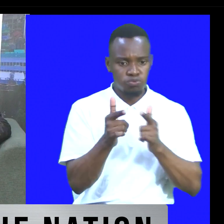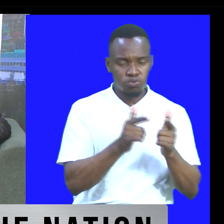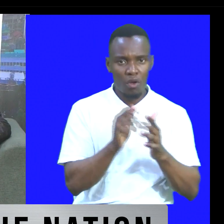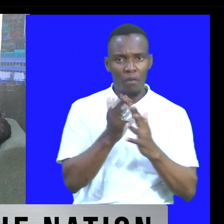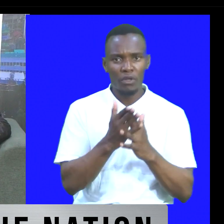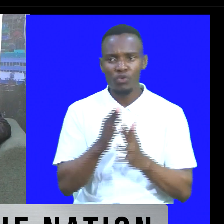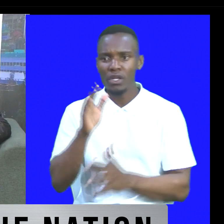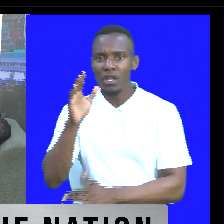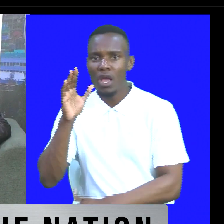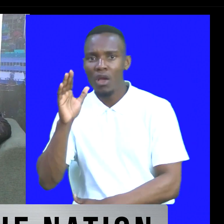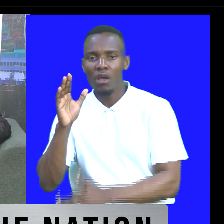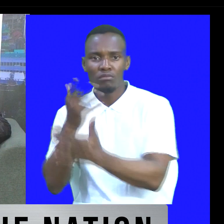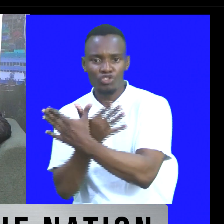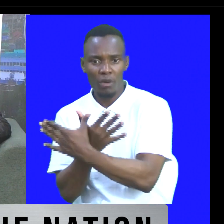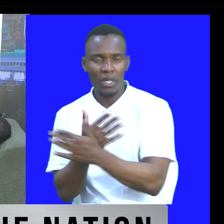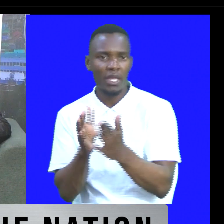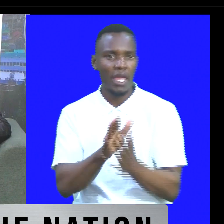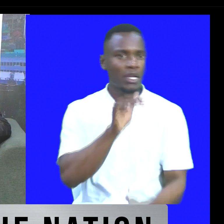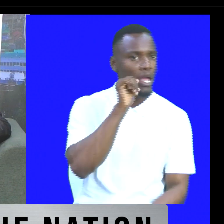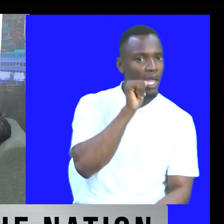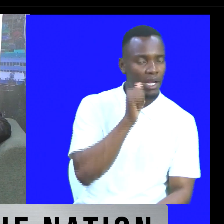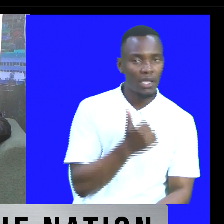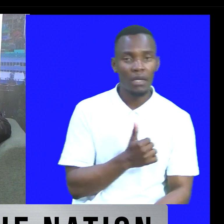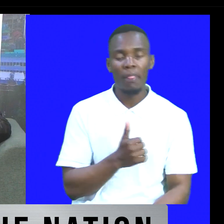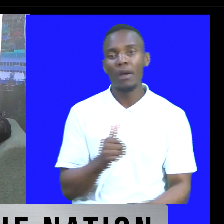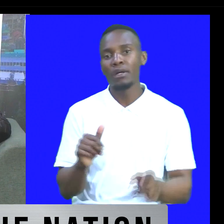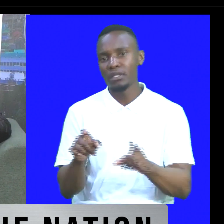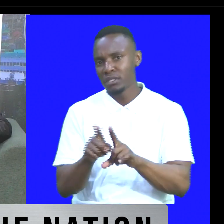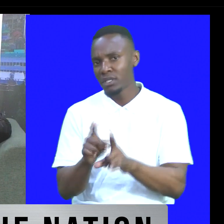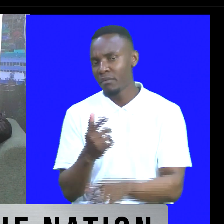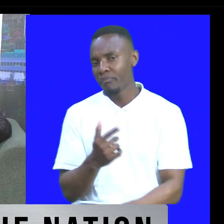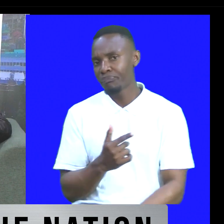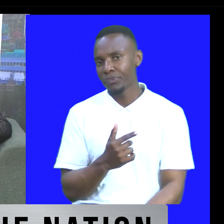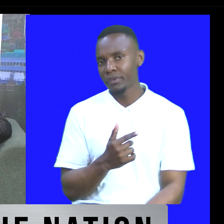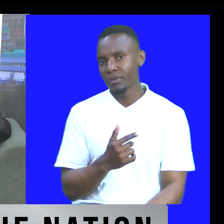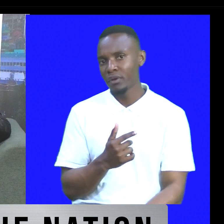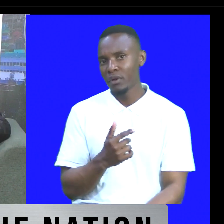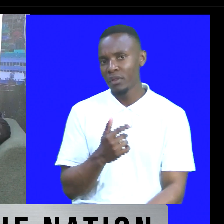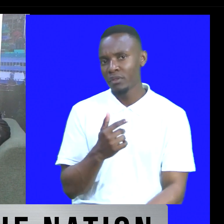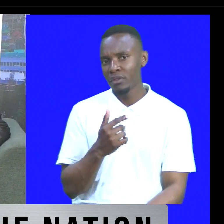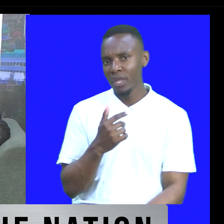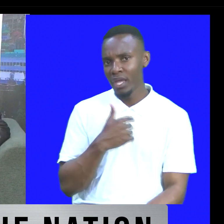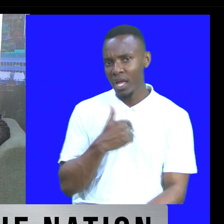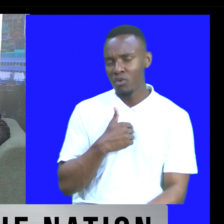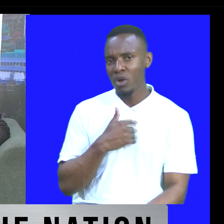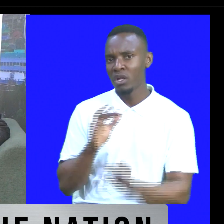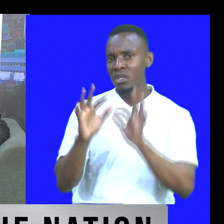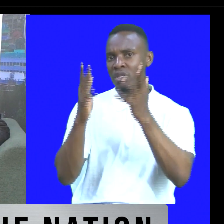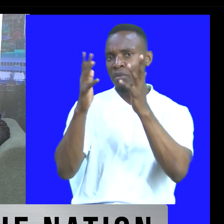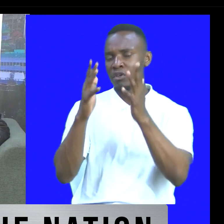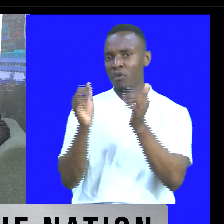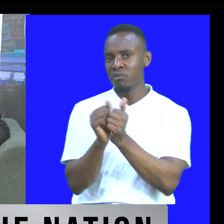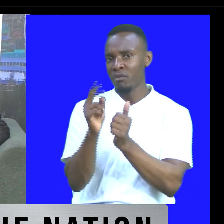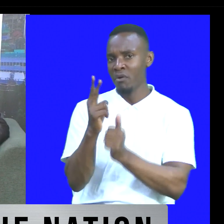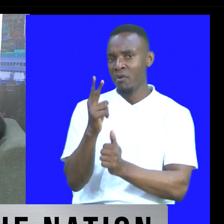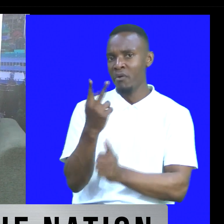Germany and England. Right. And there was some celebration of Christmas. And then somebody from